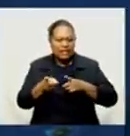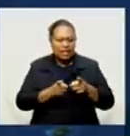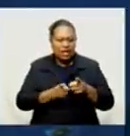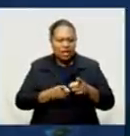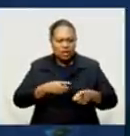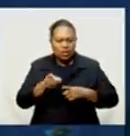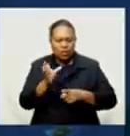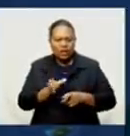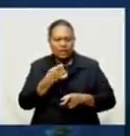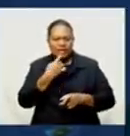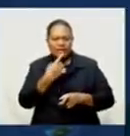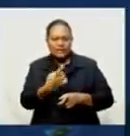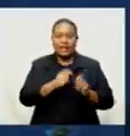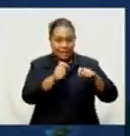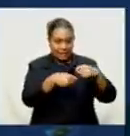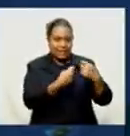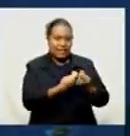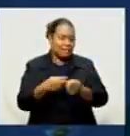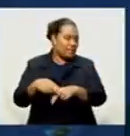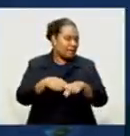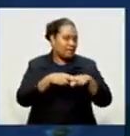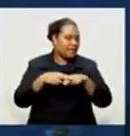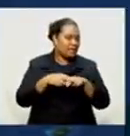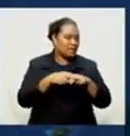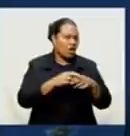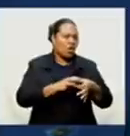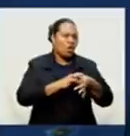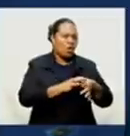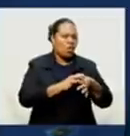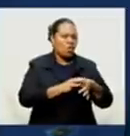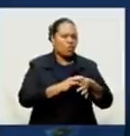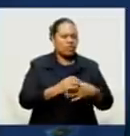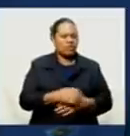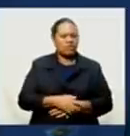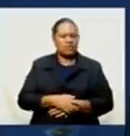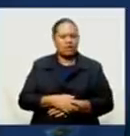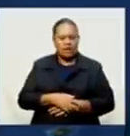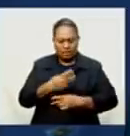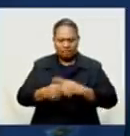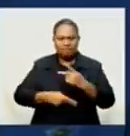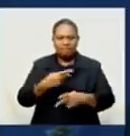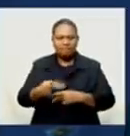International Olympic Committee and our own standard operating procedures,